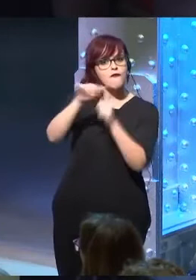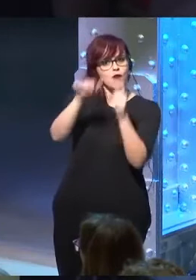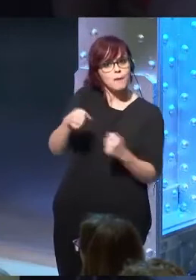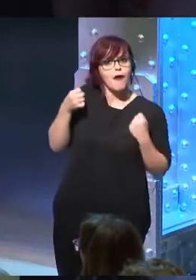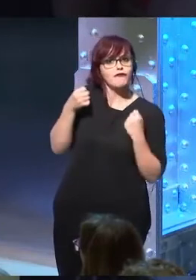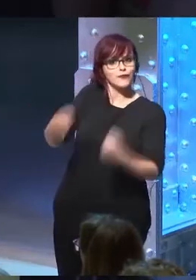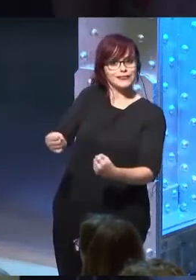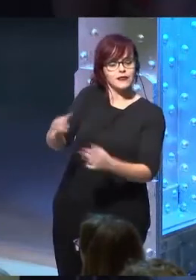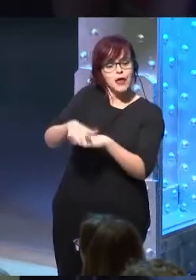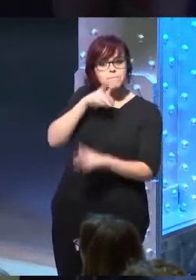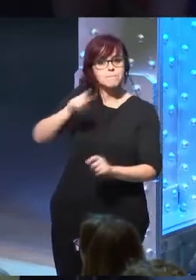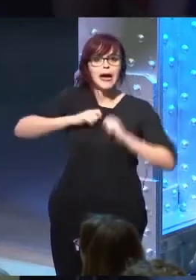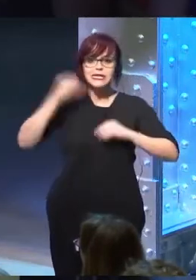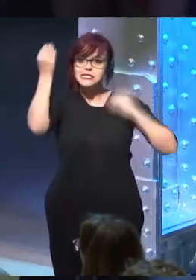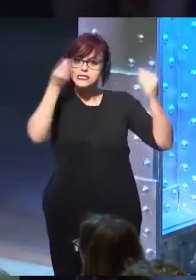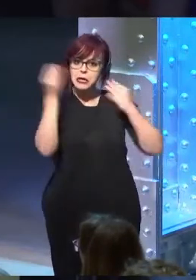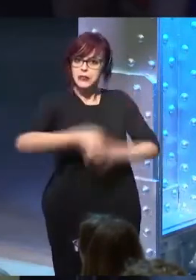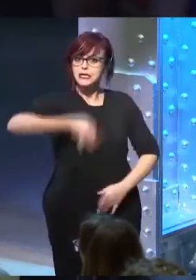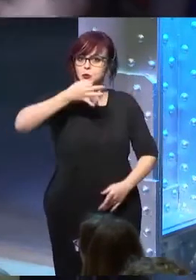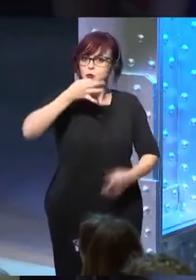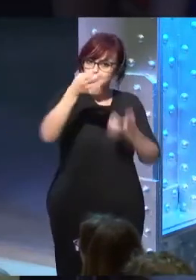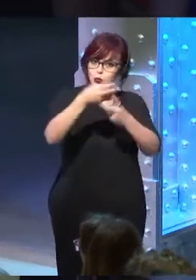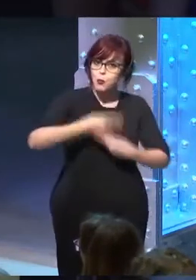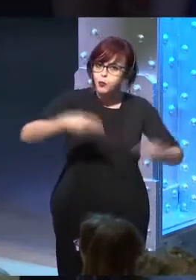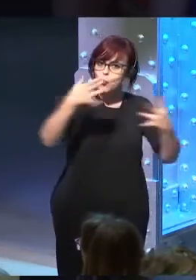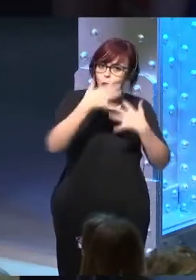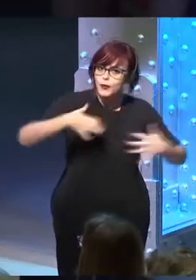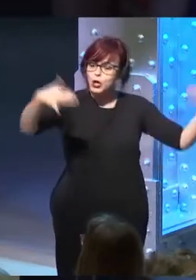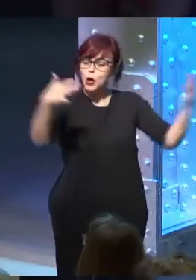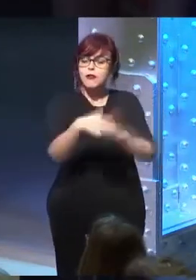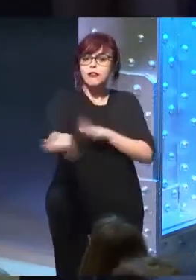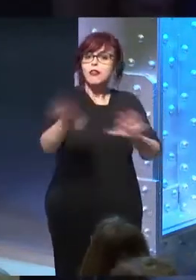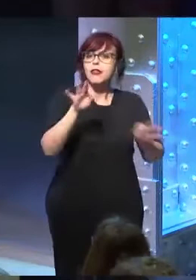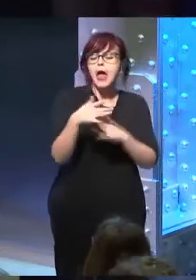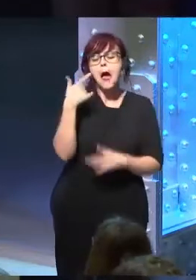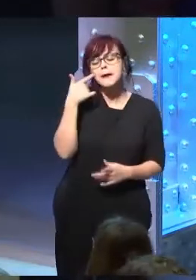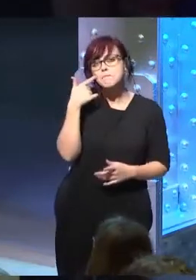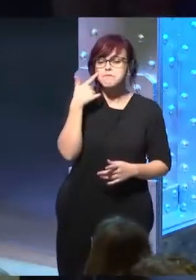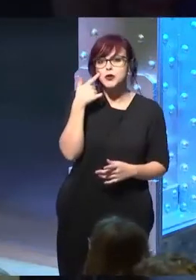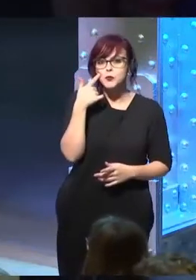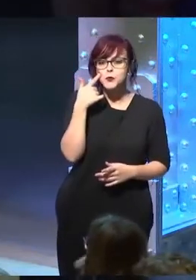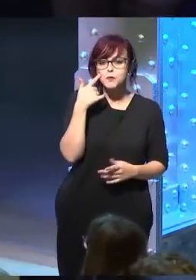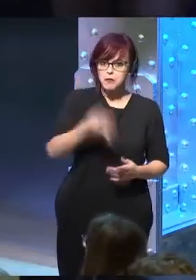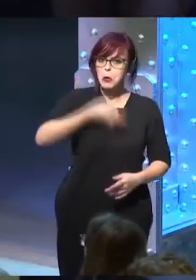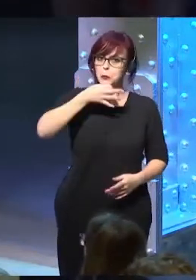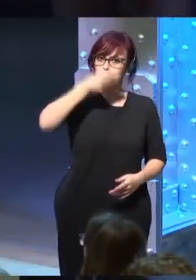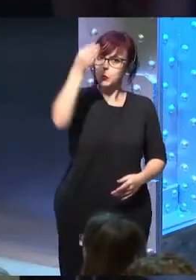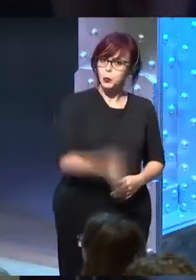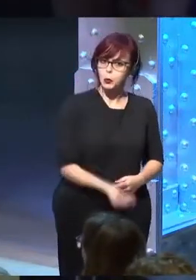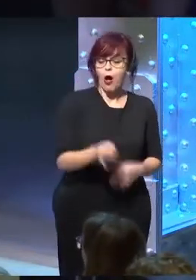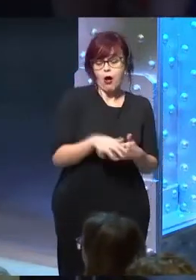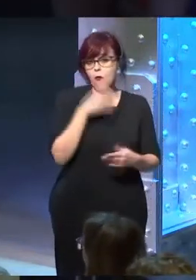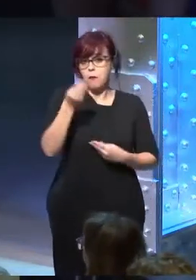public speech and for deciding what counts as good oratory or bad, what counts